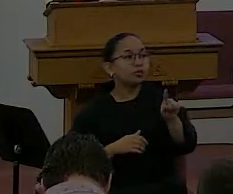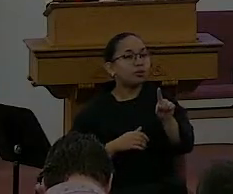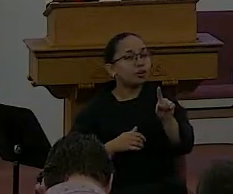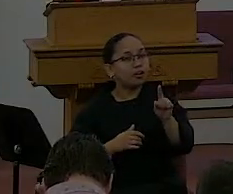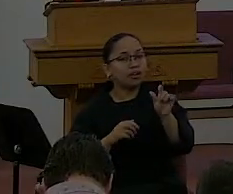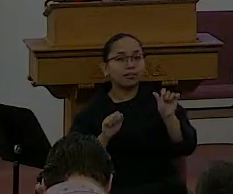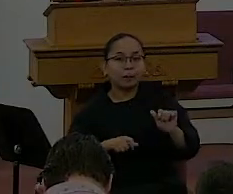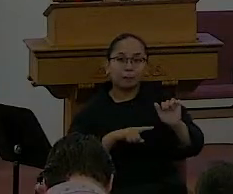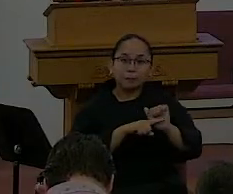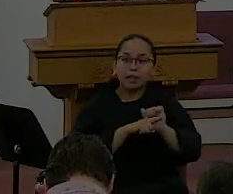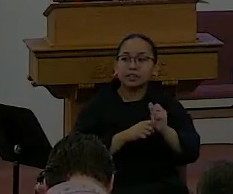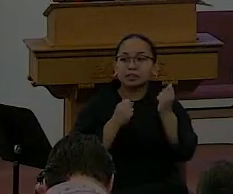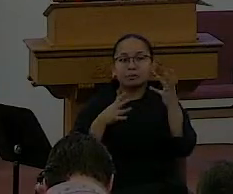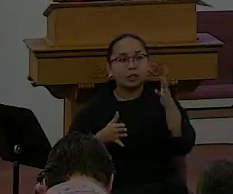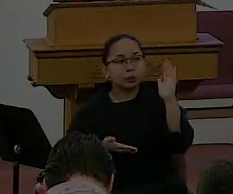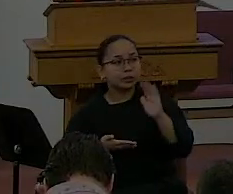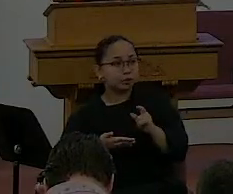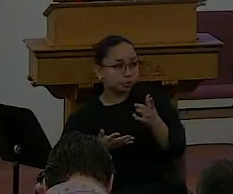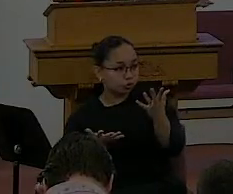feel comfortable.